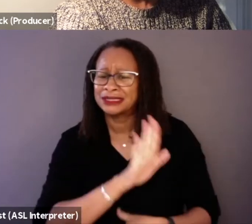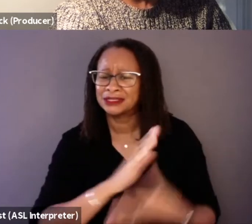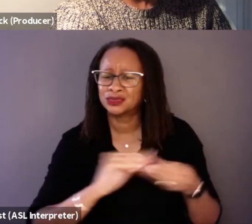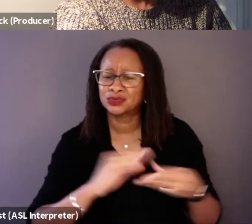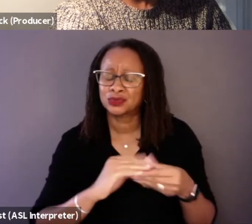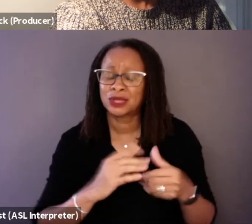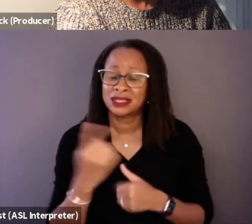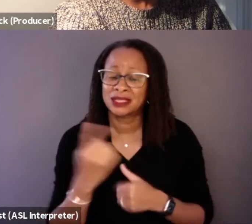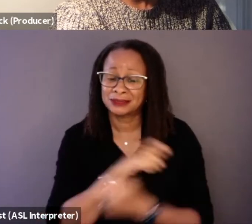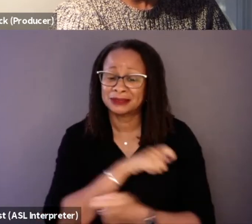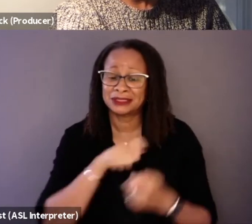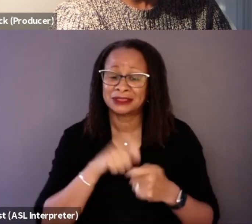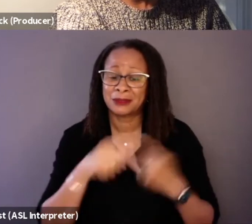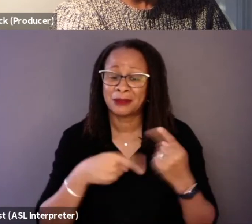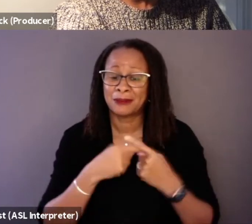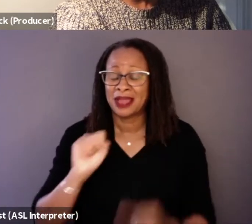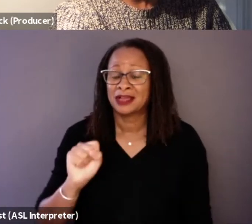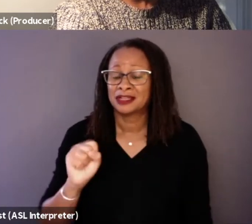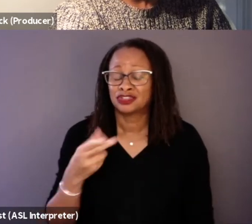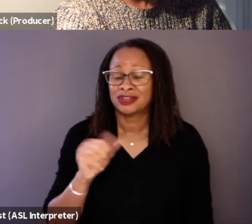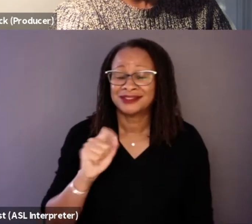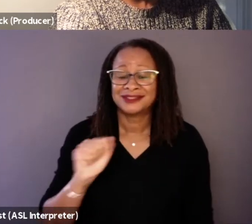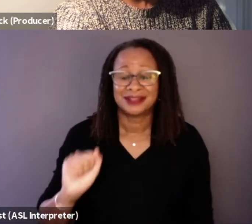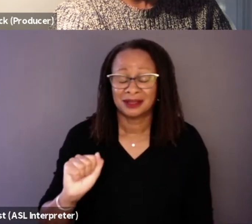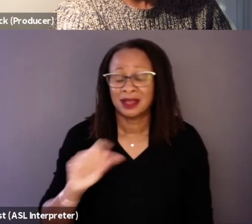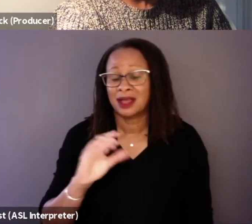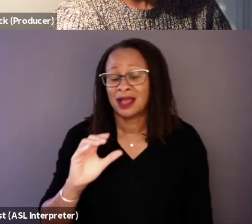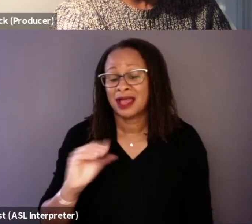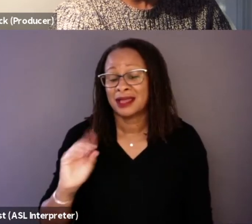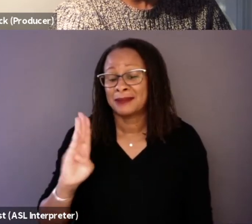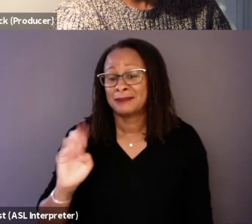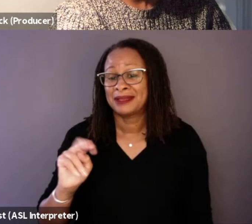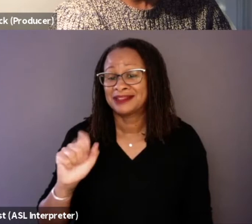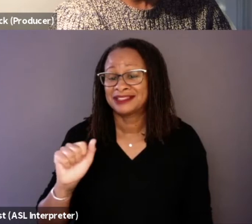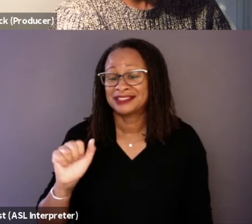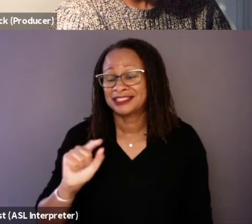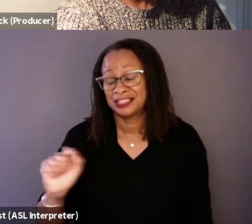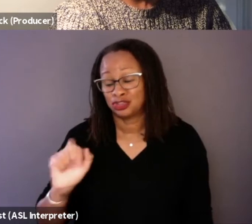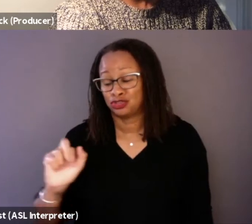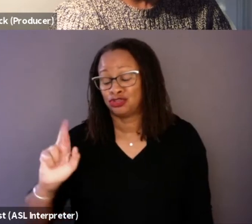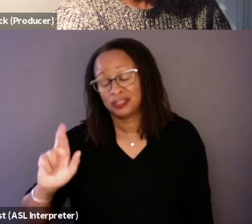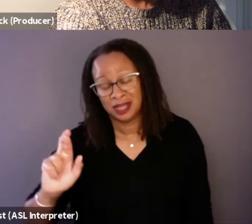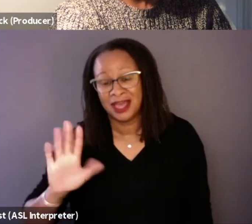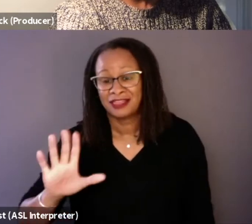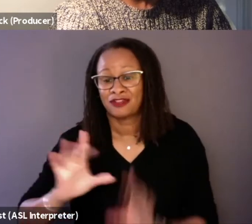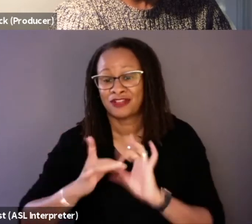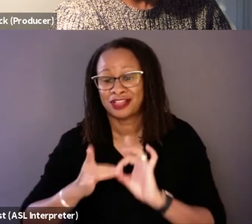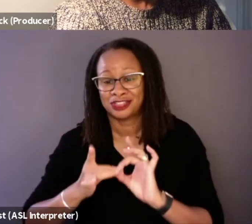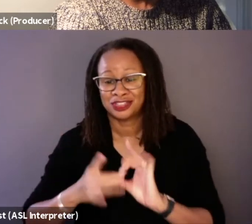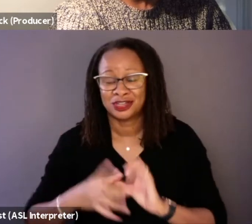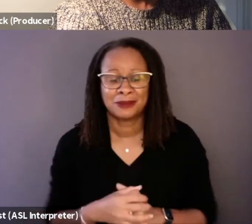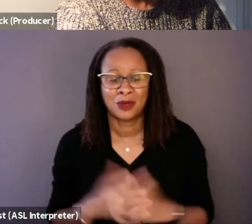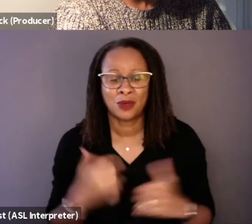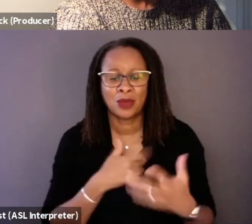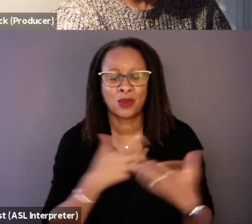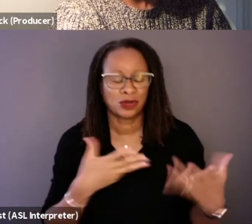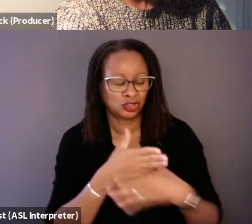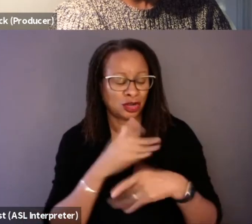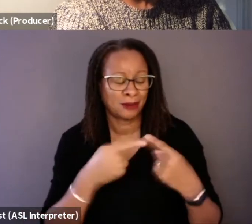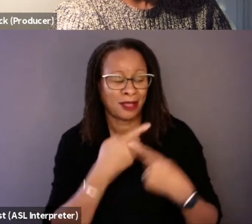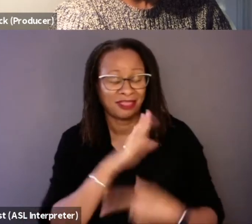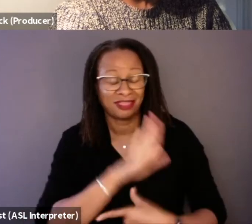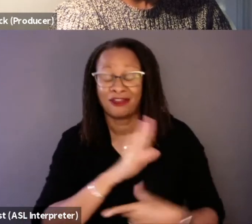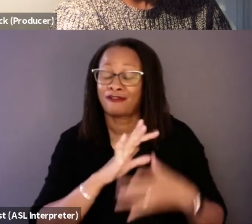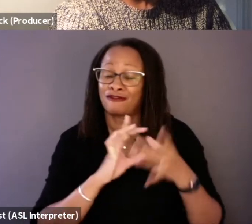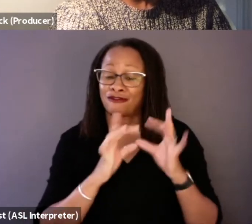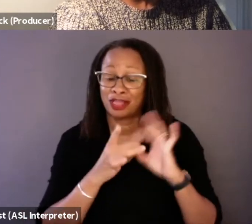particular about Shaista and Benazir's relationship which we want to tell. Yeah, I